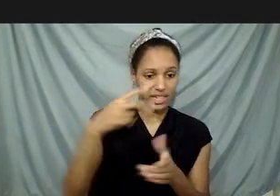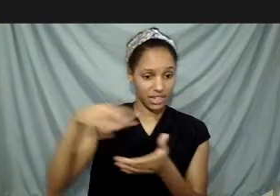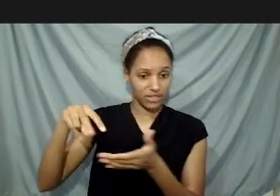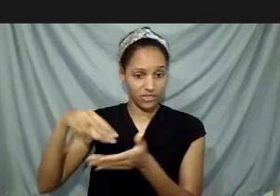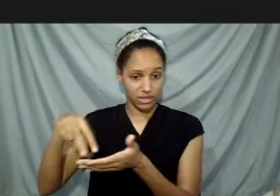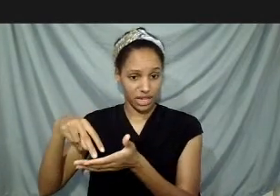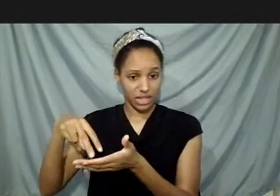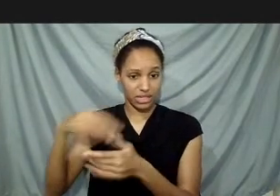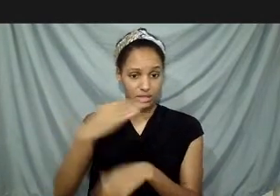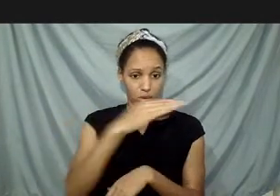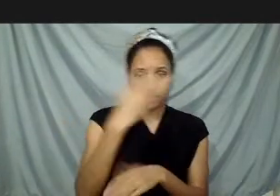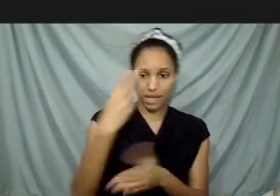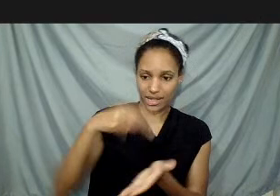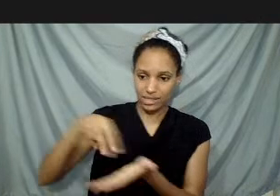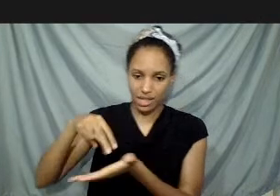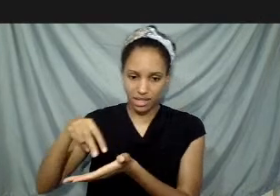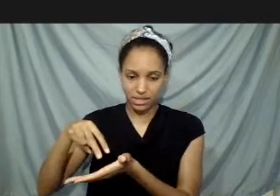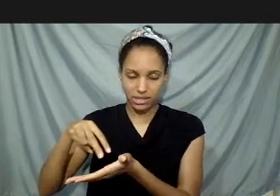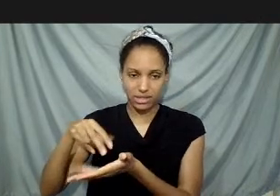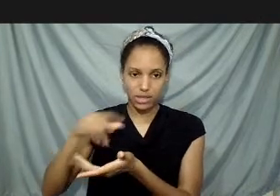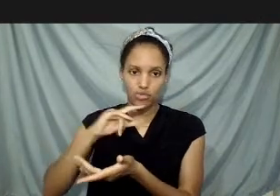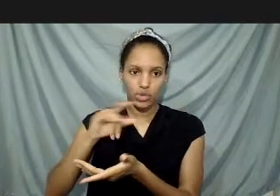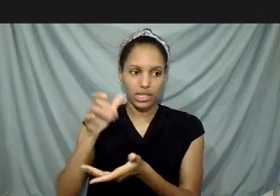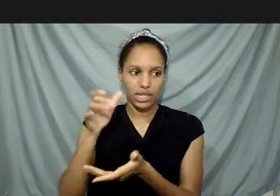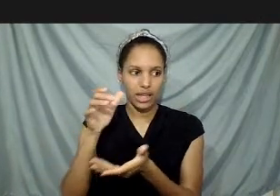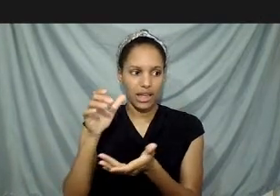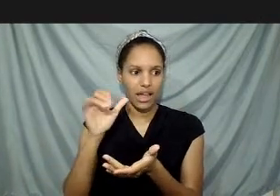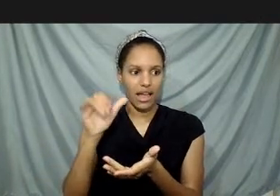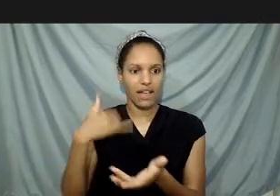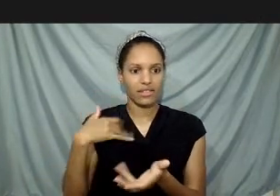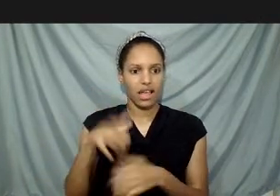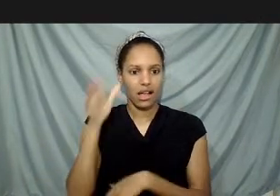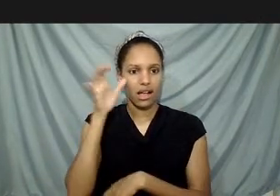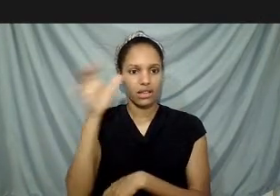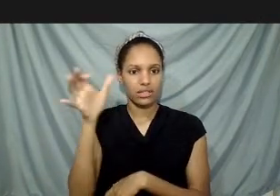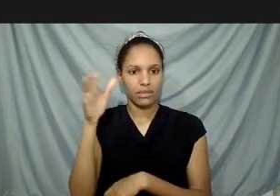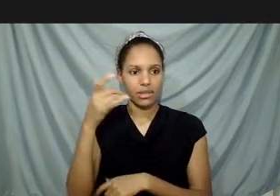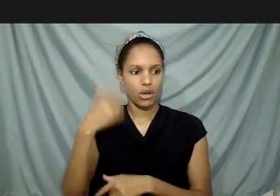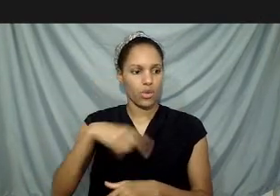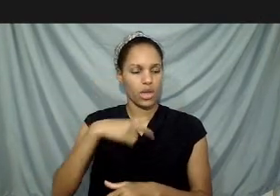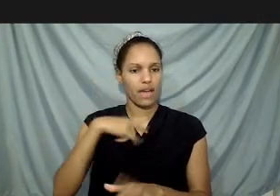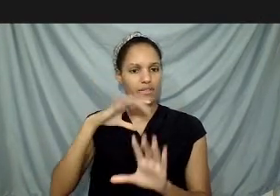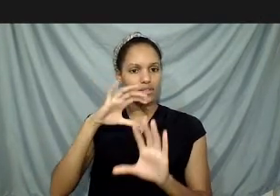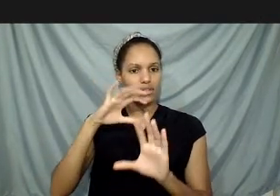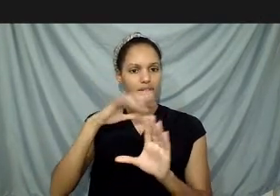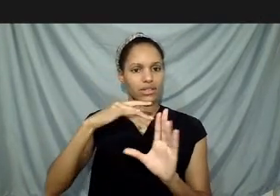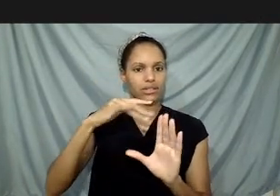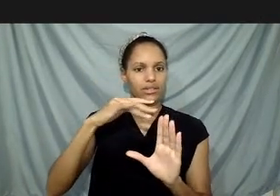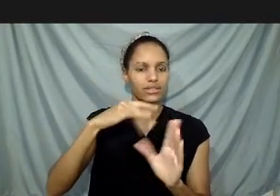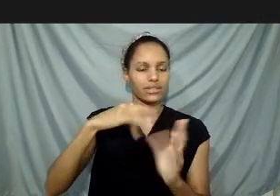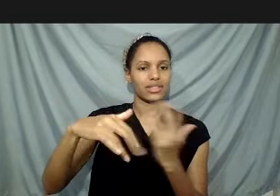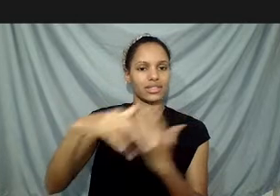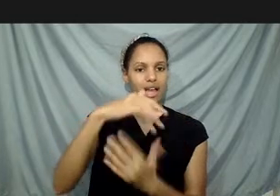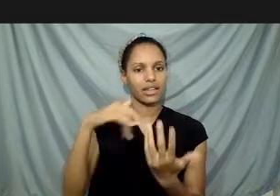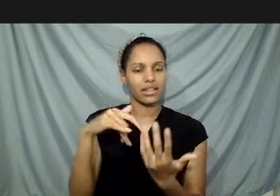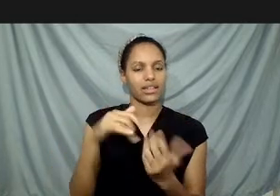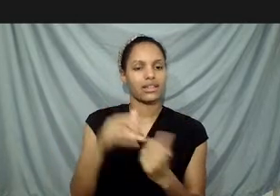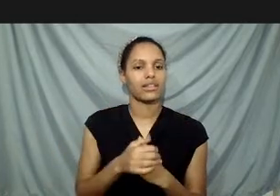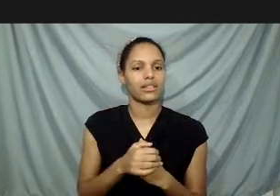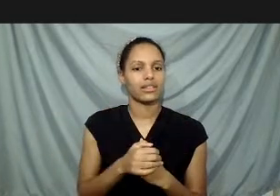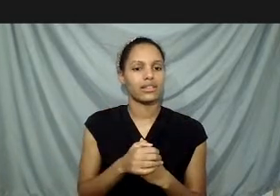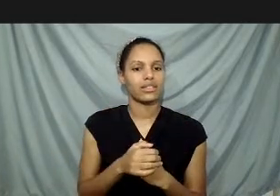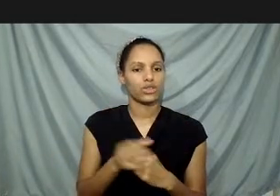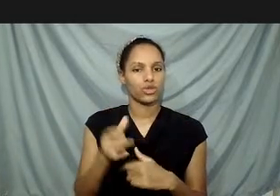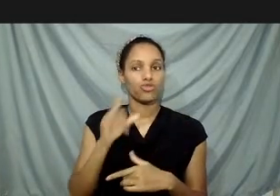it contextualizes it for where we are as a society, right? We're in the ignorance, as you mentioned, in terms of like we're having to go through